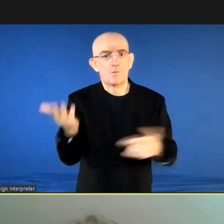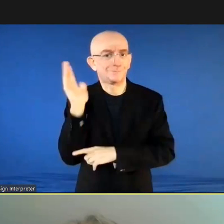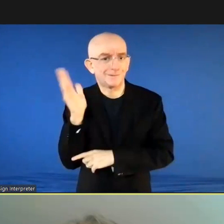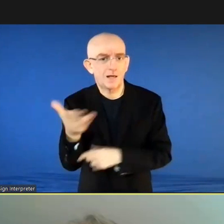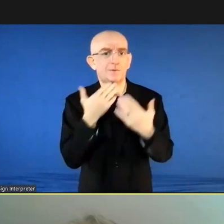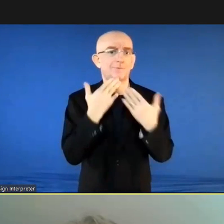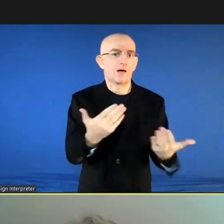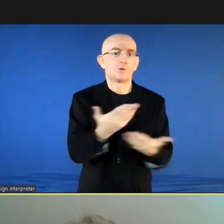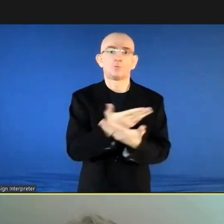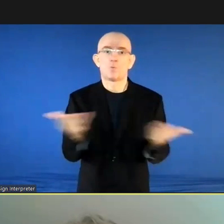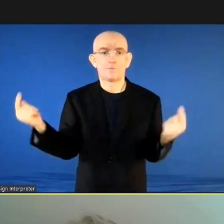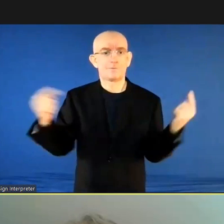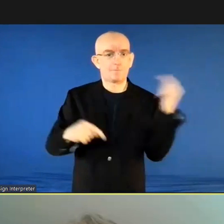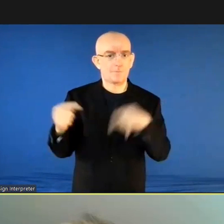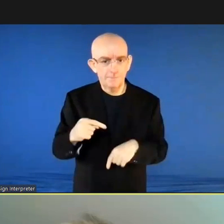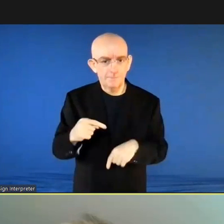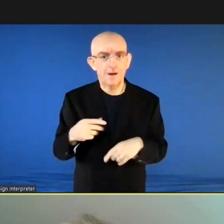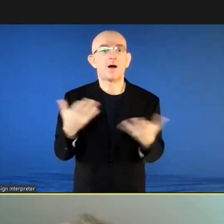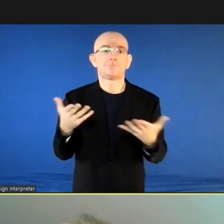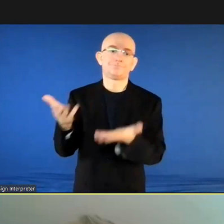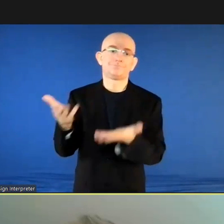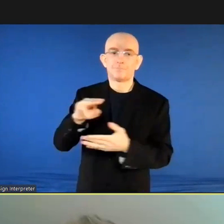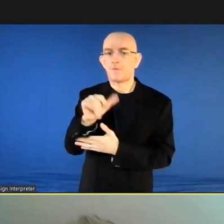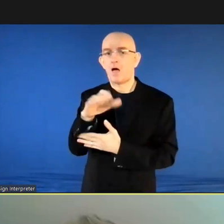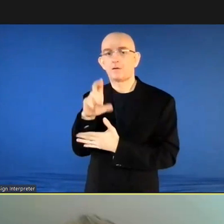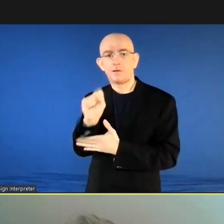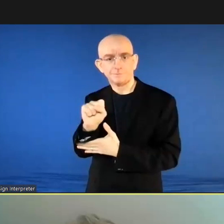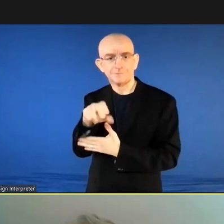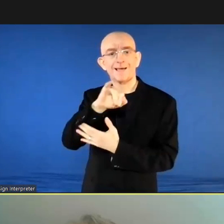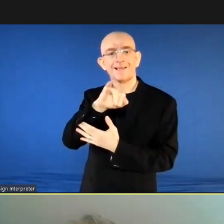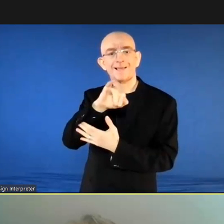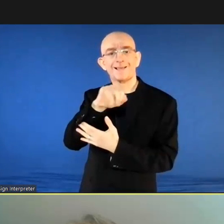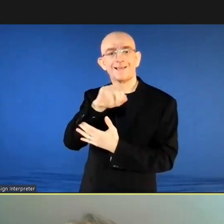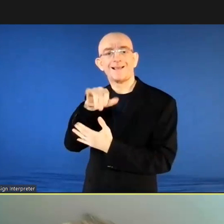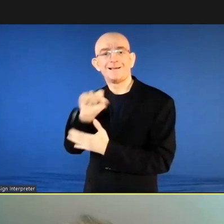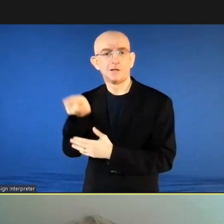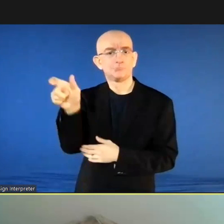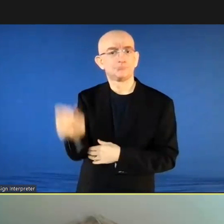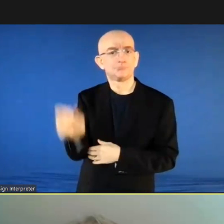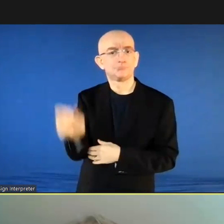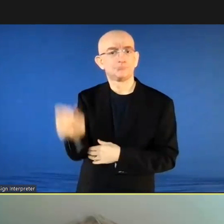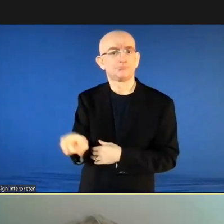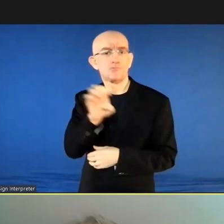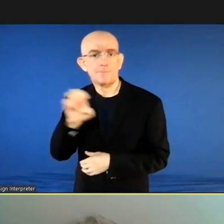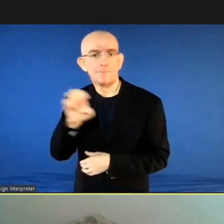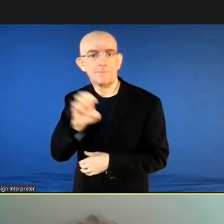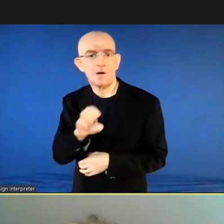Foreign Commonwealth and Development Office, who will be sharing her insights and the department's learning in these areas.